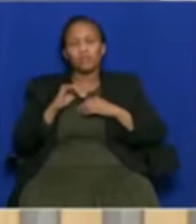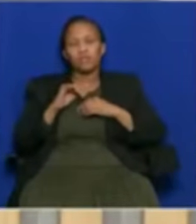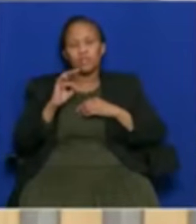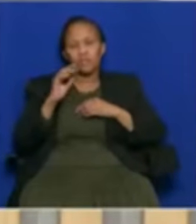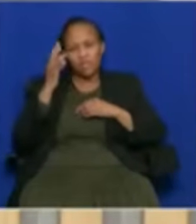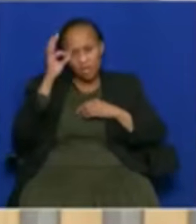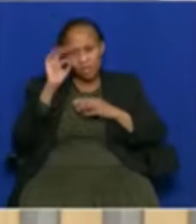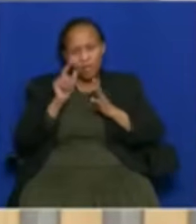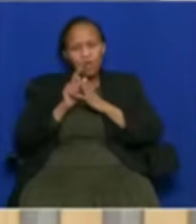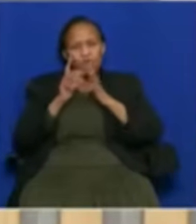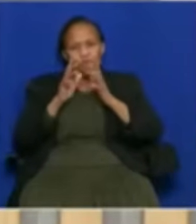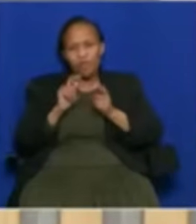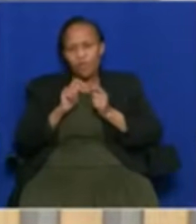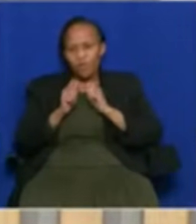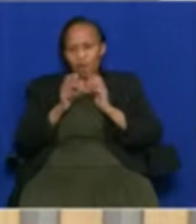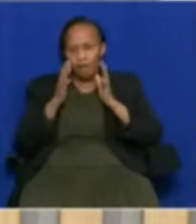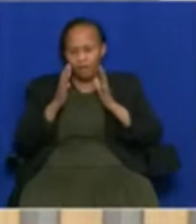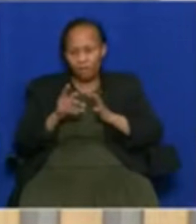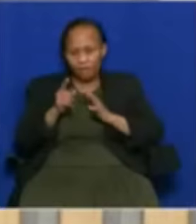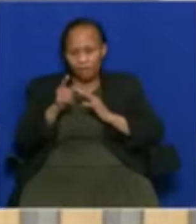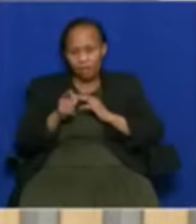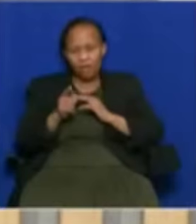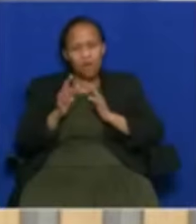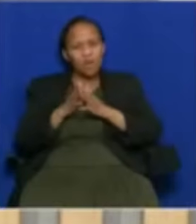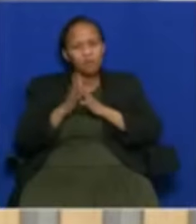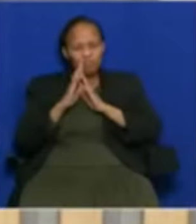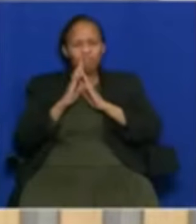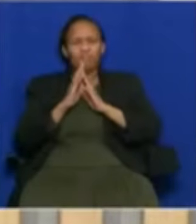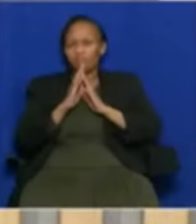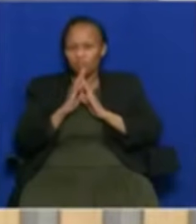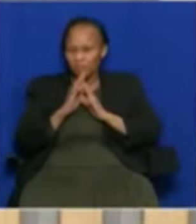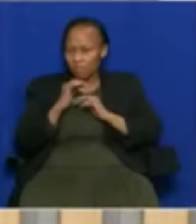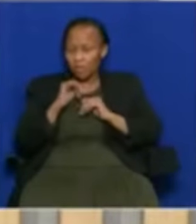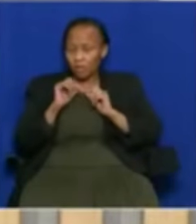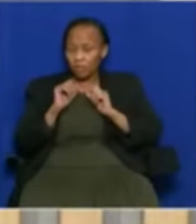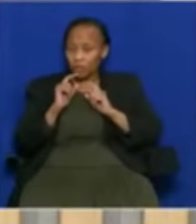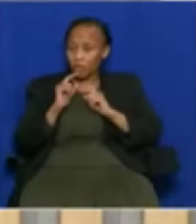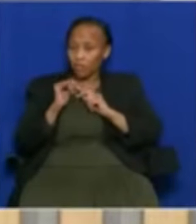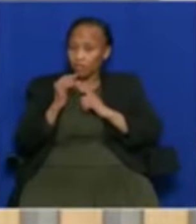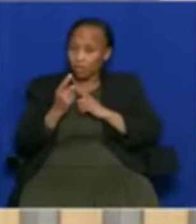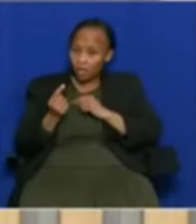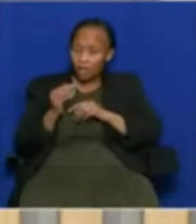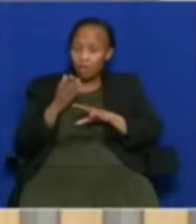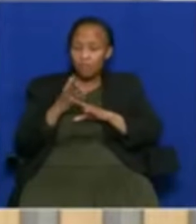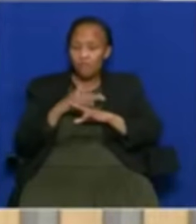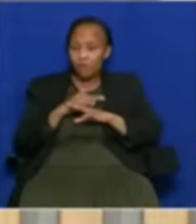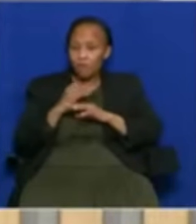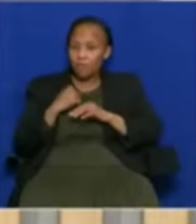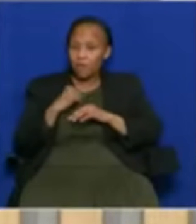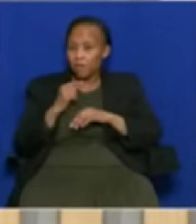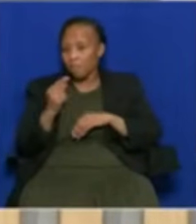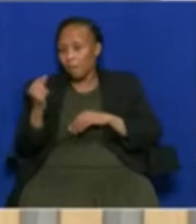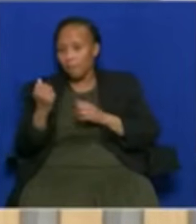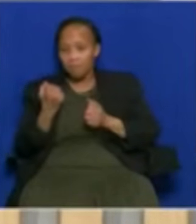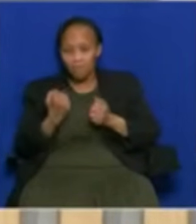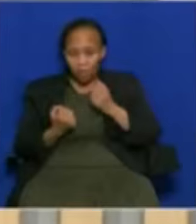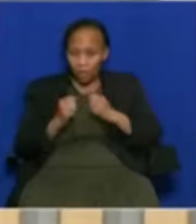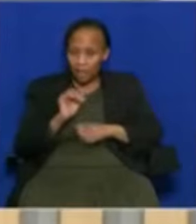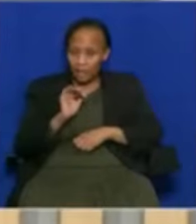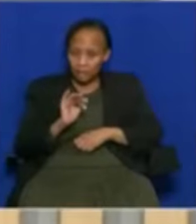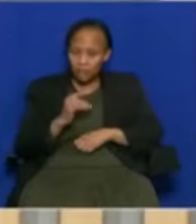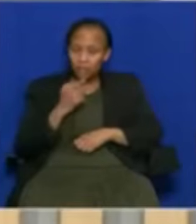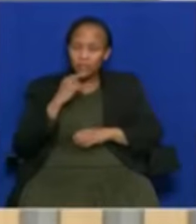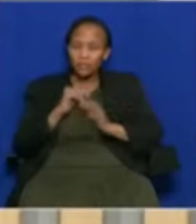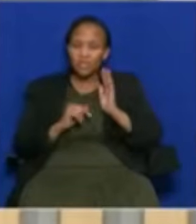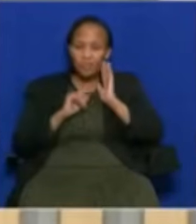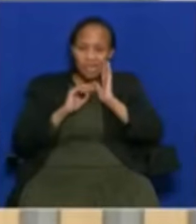I was under the impression she did. Before I left court, I said to her, please. I whispered to her, and then I had to leave court